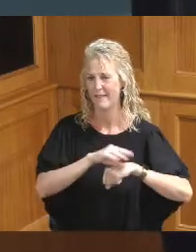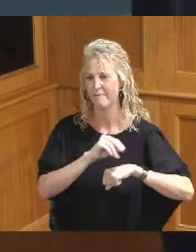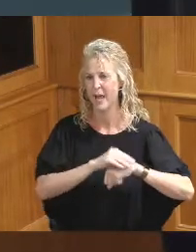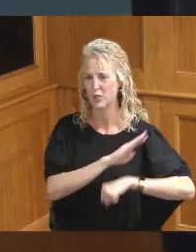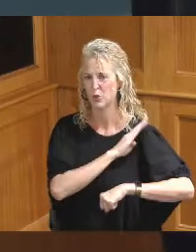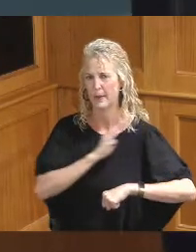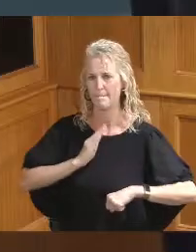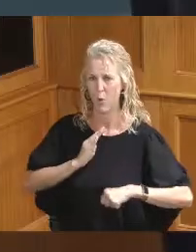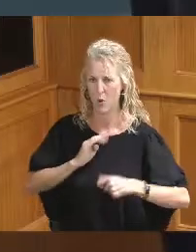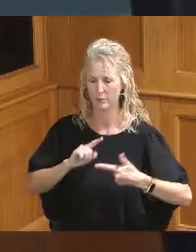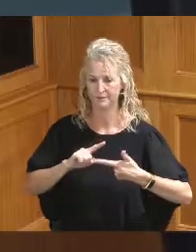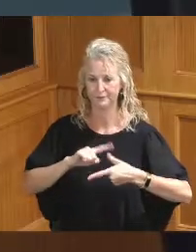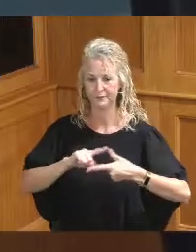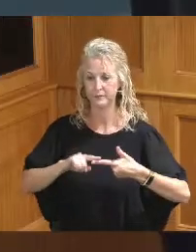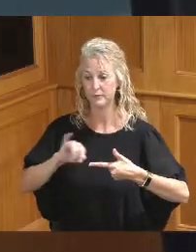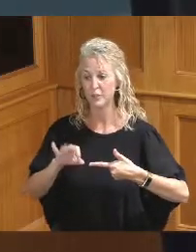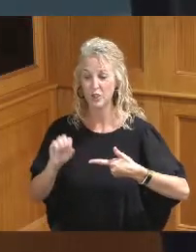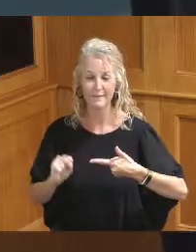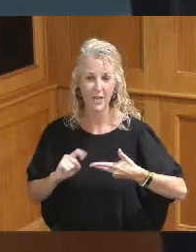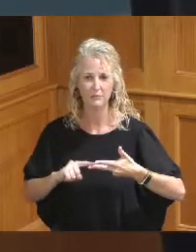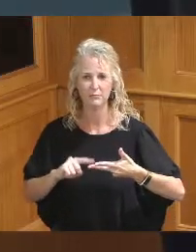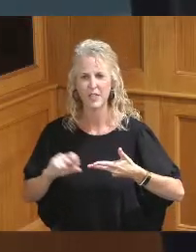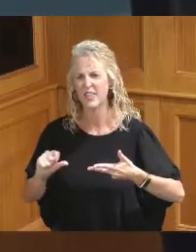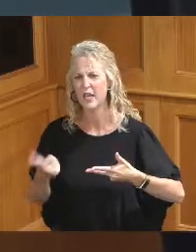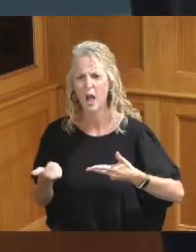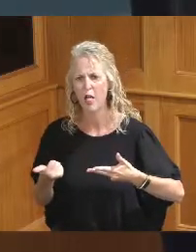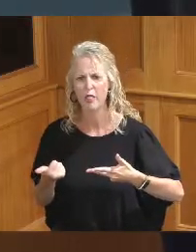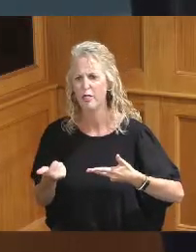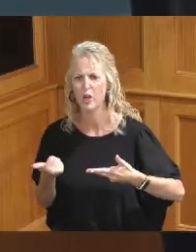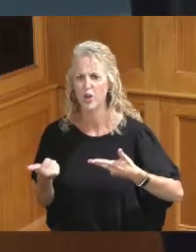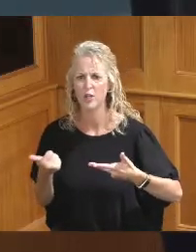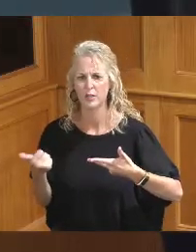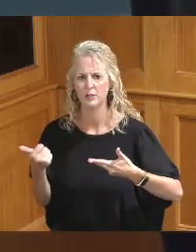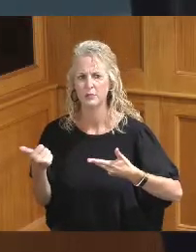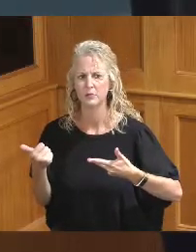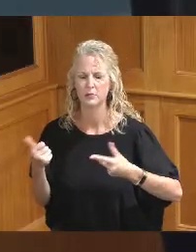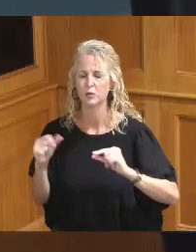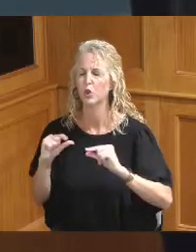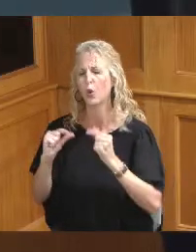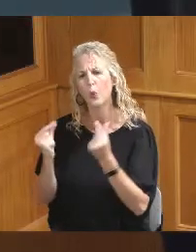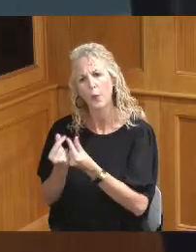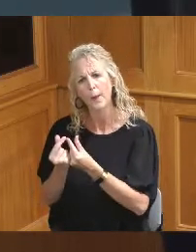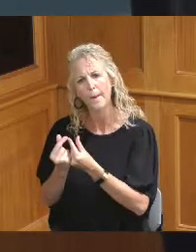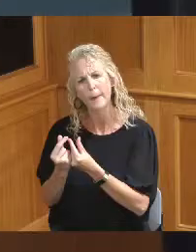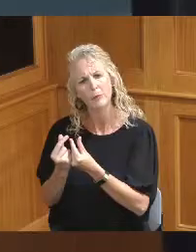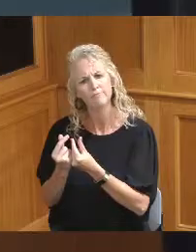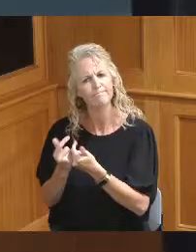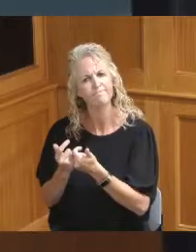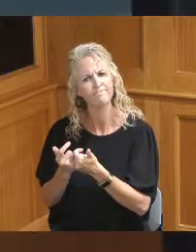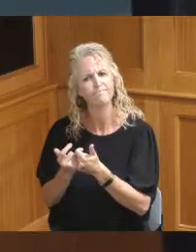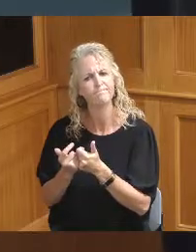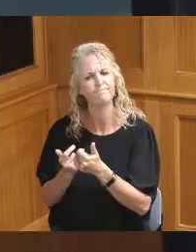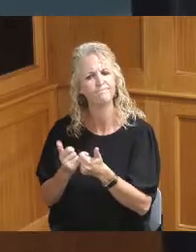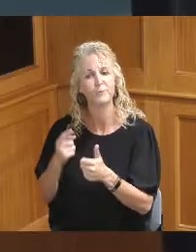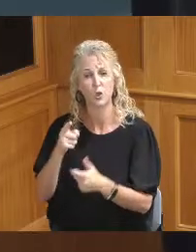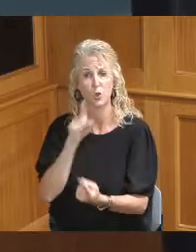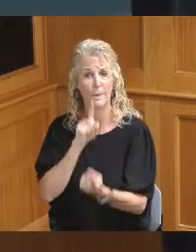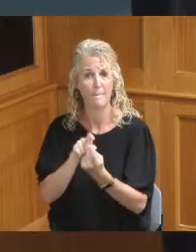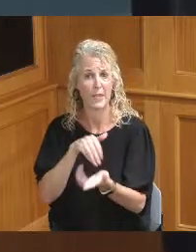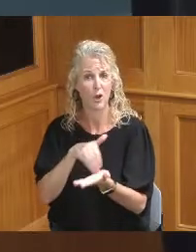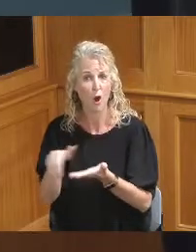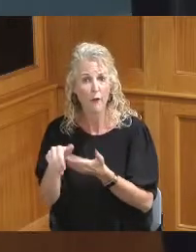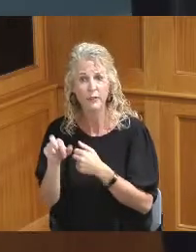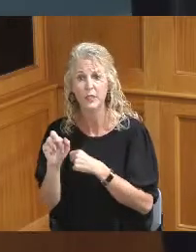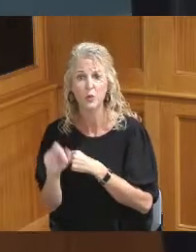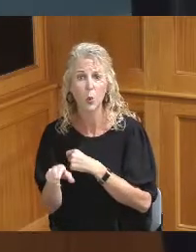group, JFS, and then some of the other, like Interact for Health, and some of the other organizations that are doing work in the community that want to